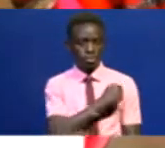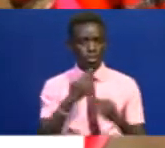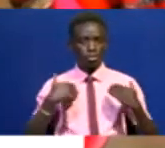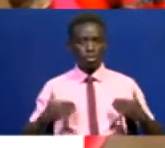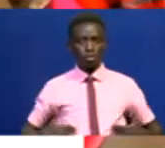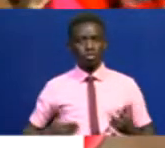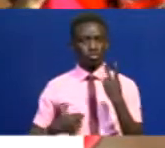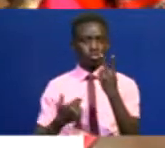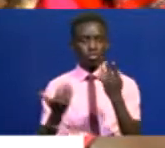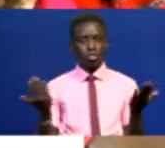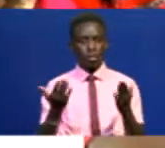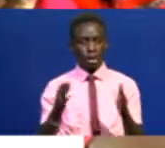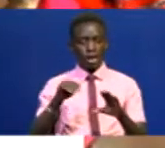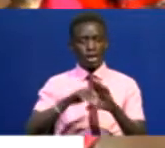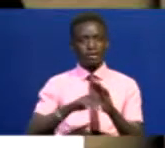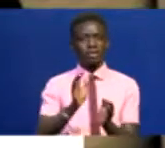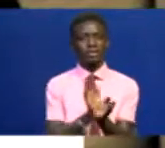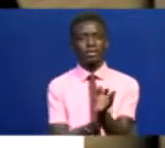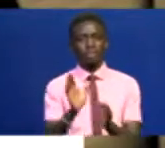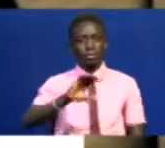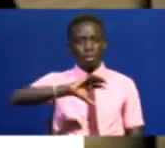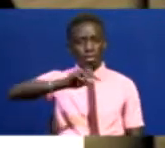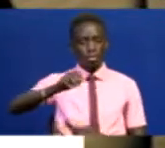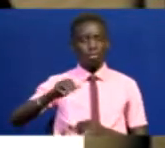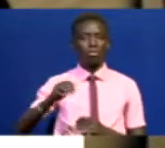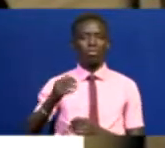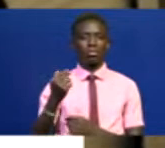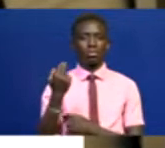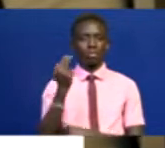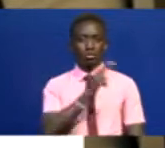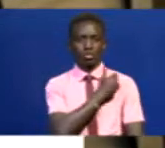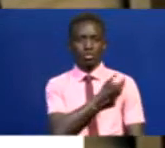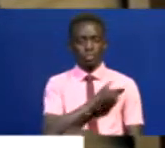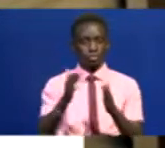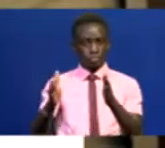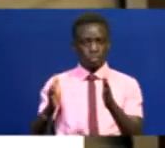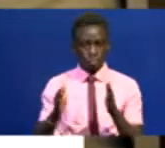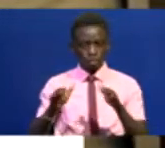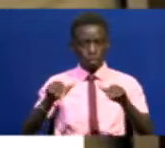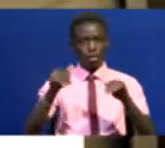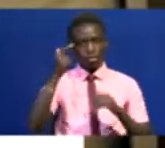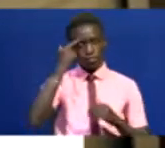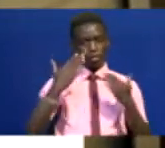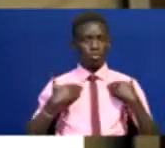are lying at the sub-county hospital awaiting post-mortem.